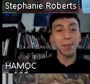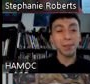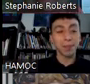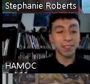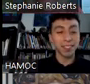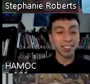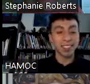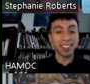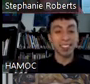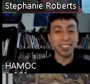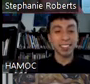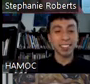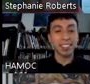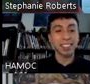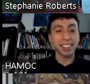Yes.